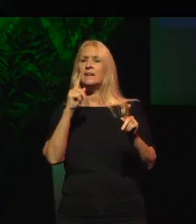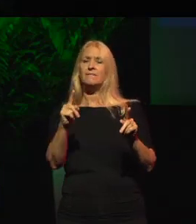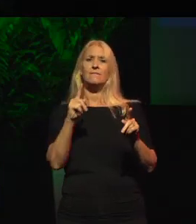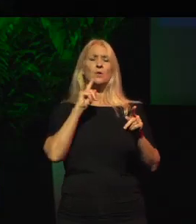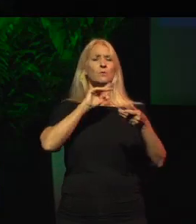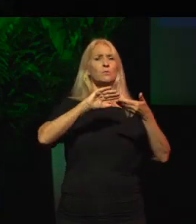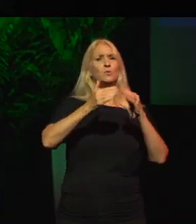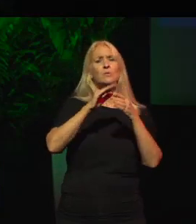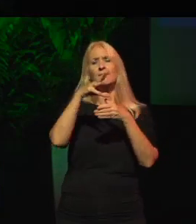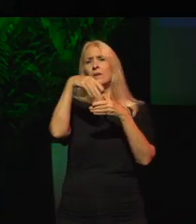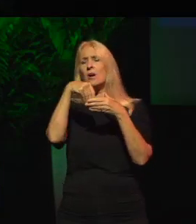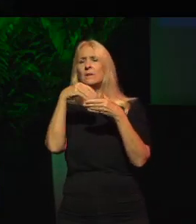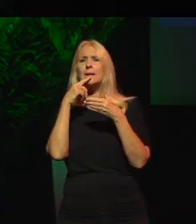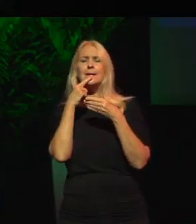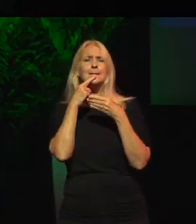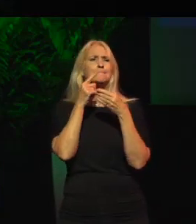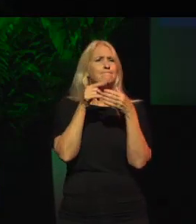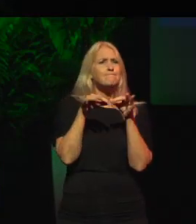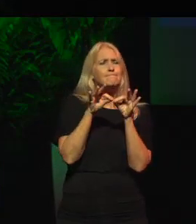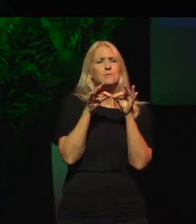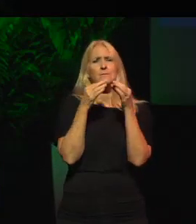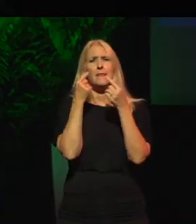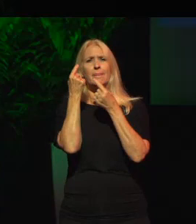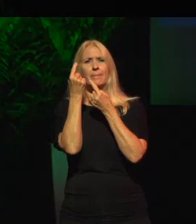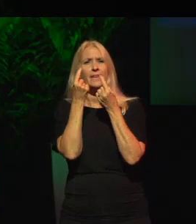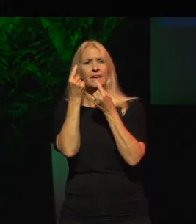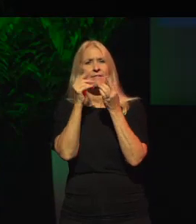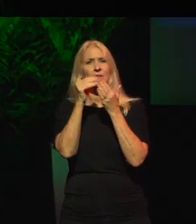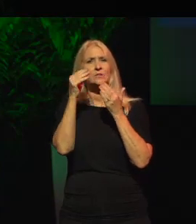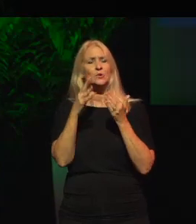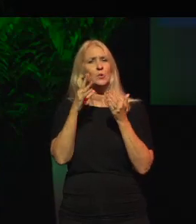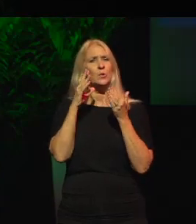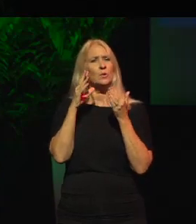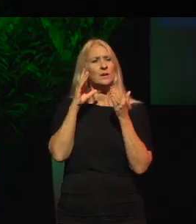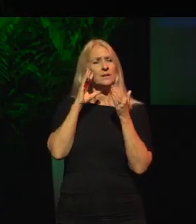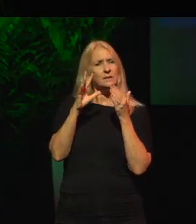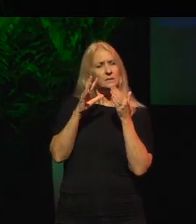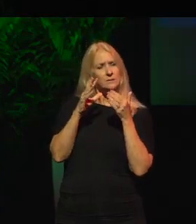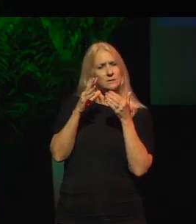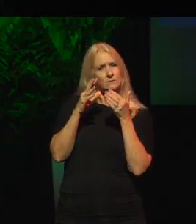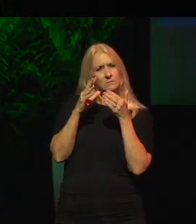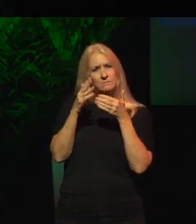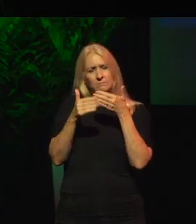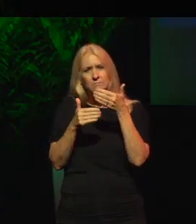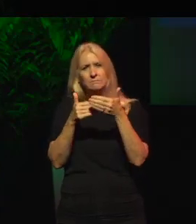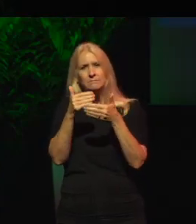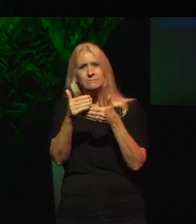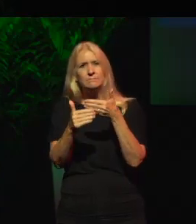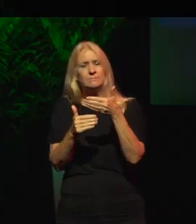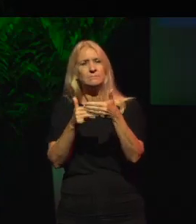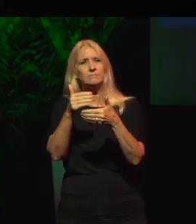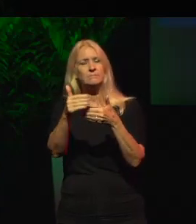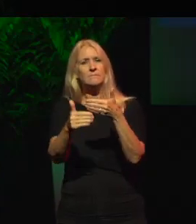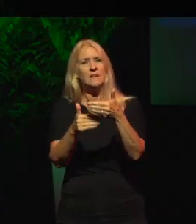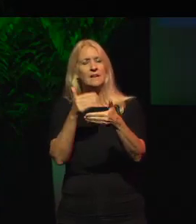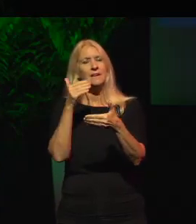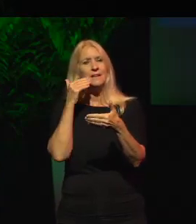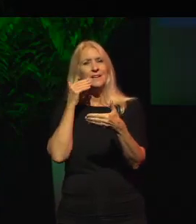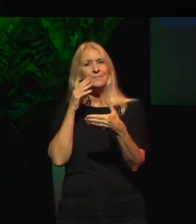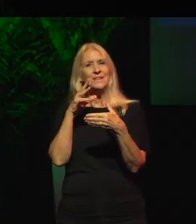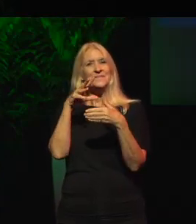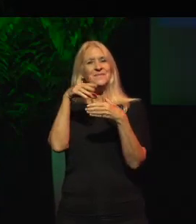engagement and critical thinking to our students in order to navigate these times and be part of a change for